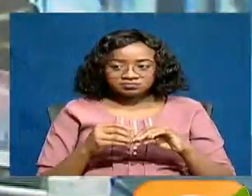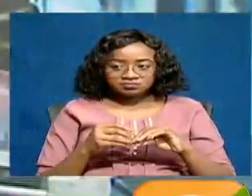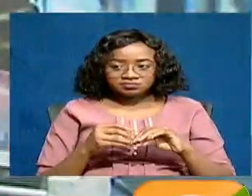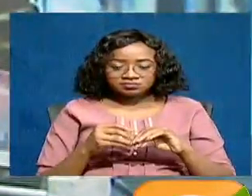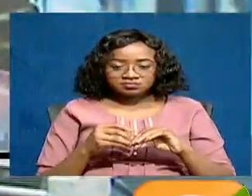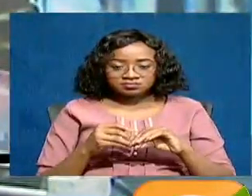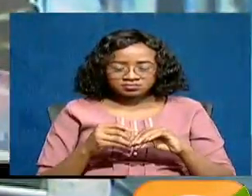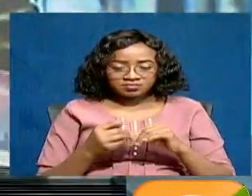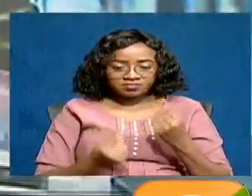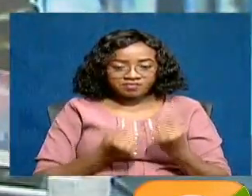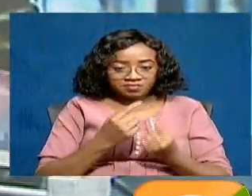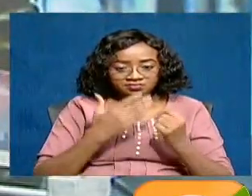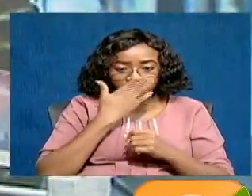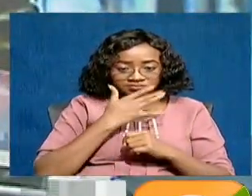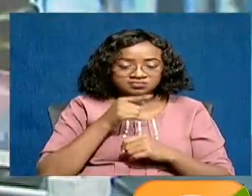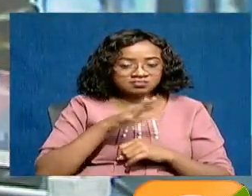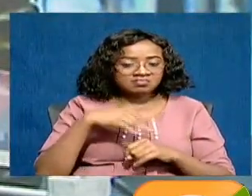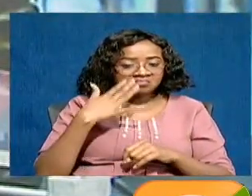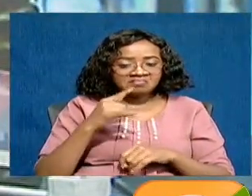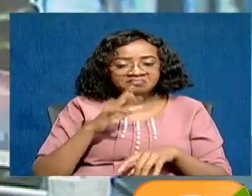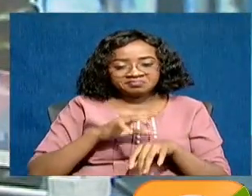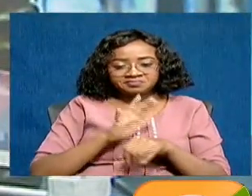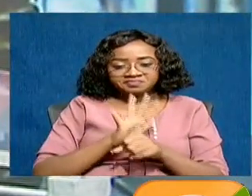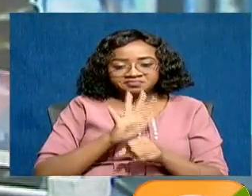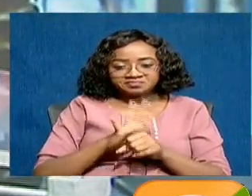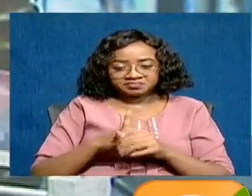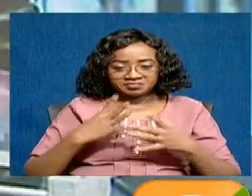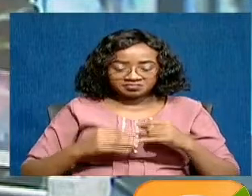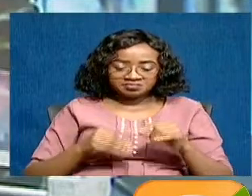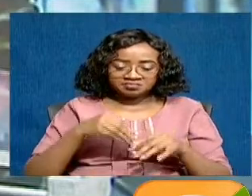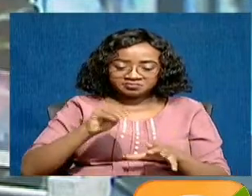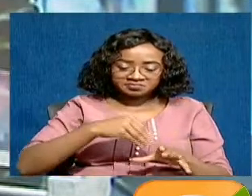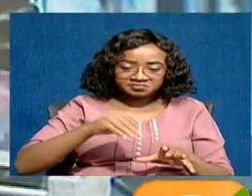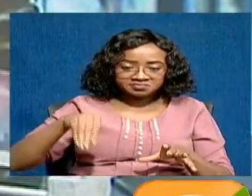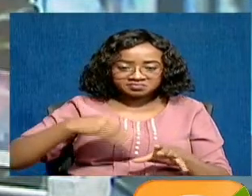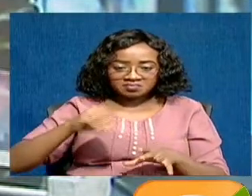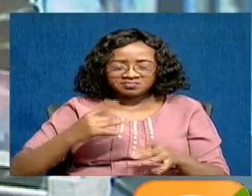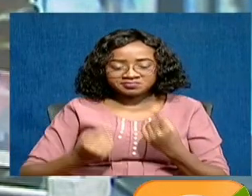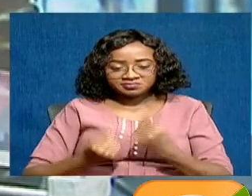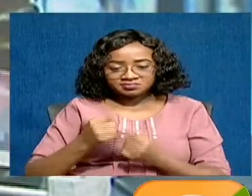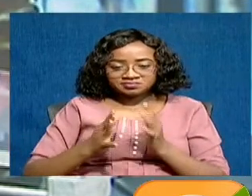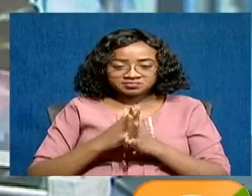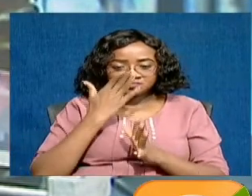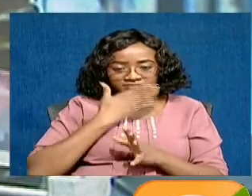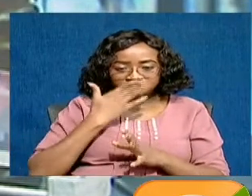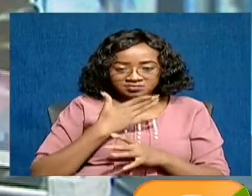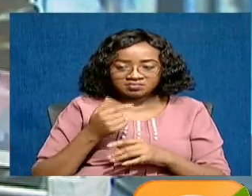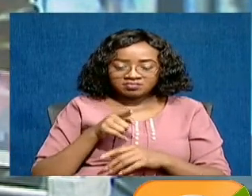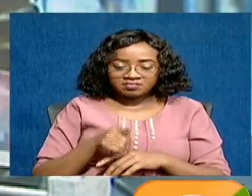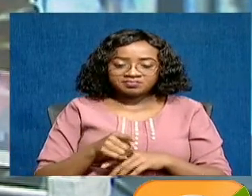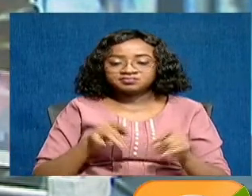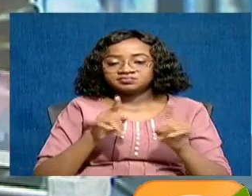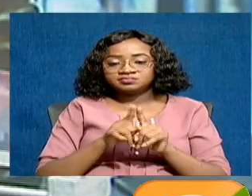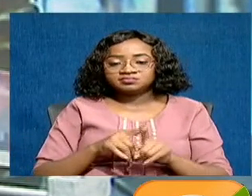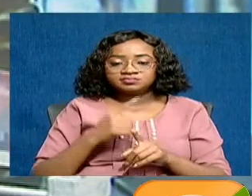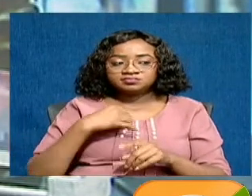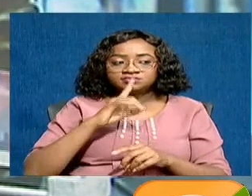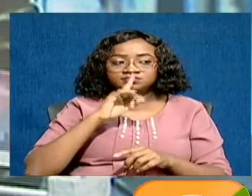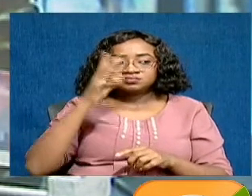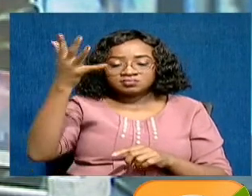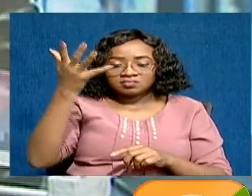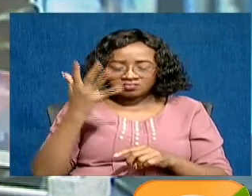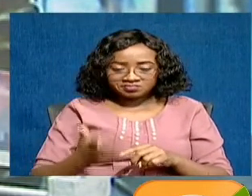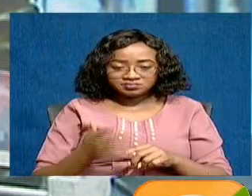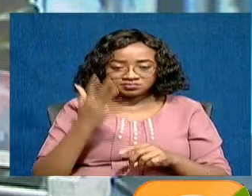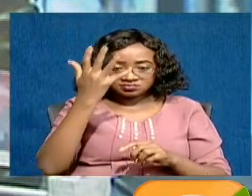Edible oils are part of the daily meals in most Kenyan homesteads, with demand going up every day. To meet the demand, Kenya normally imports most of the edible